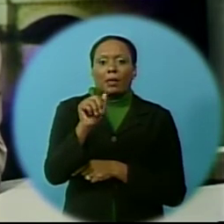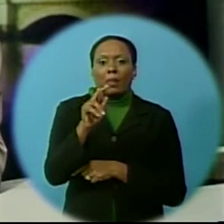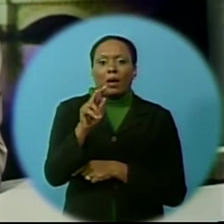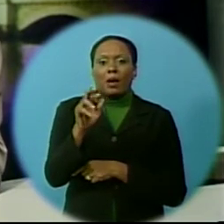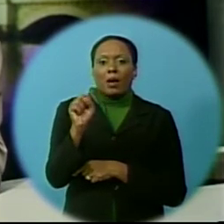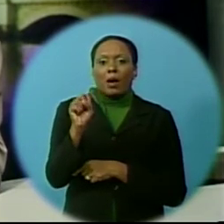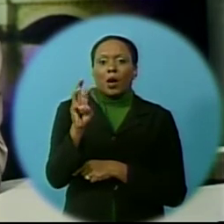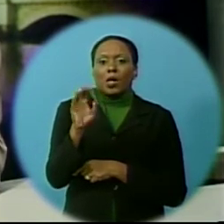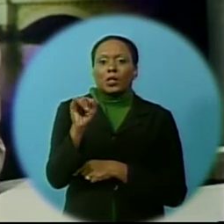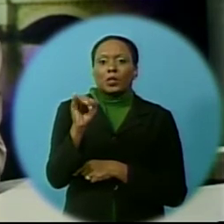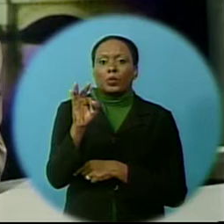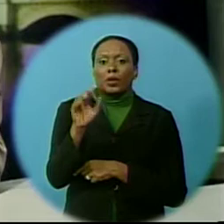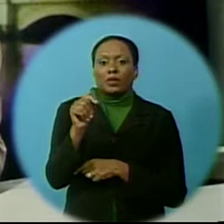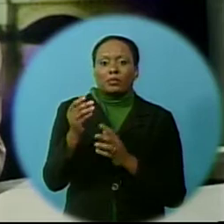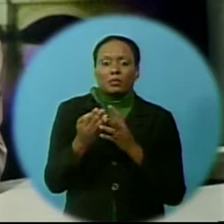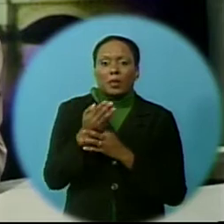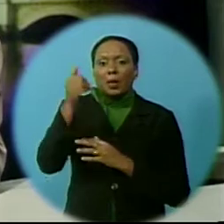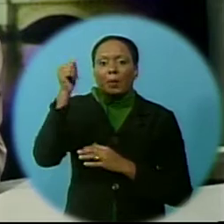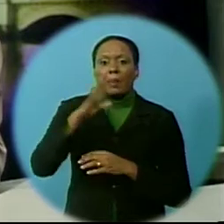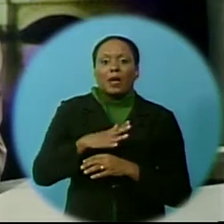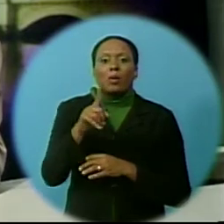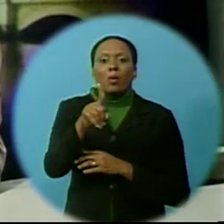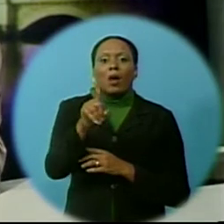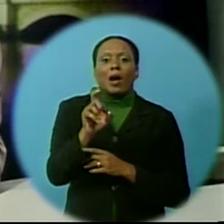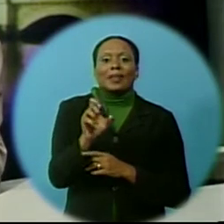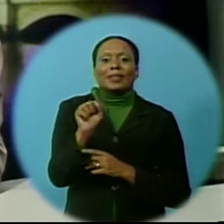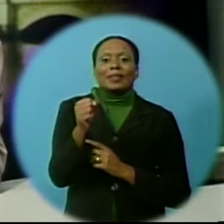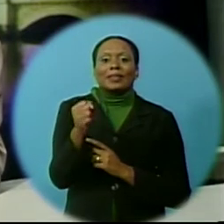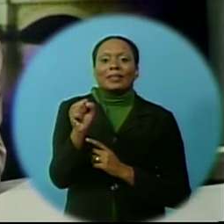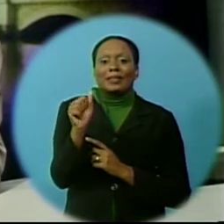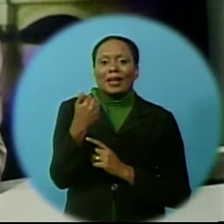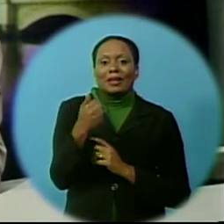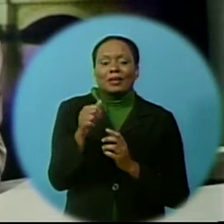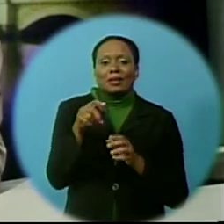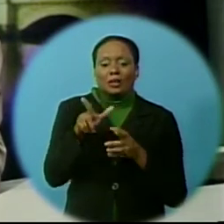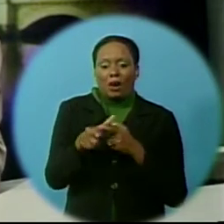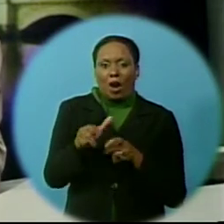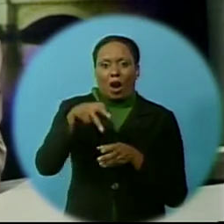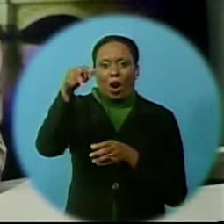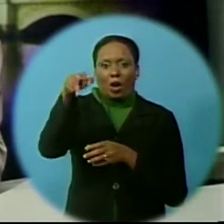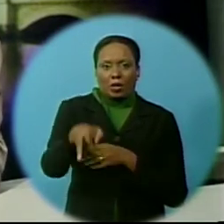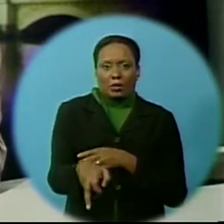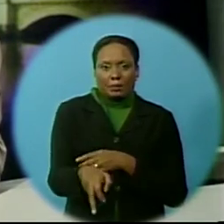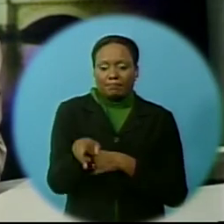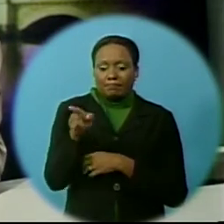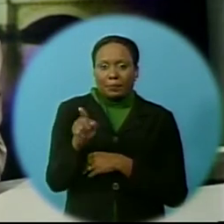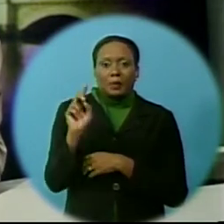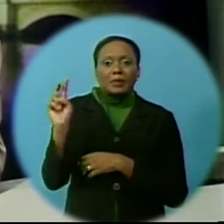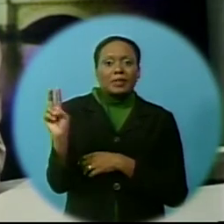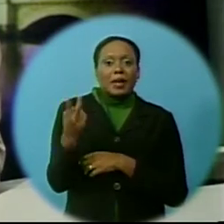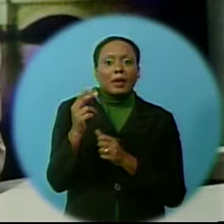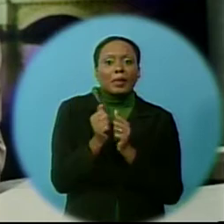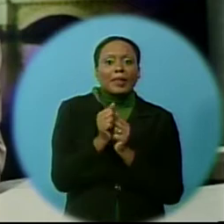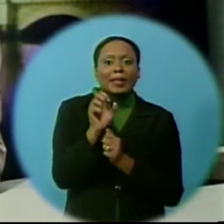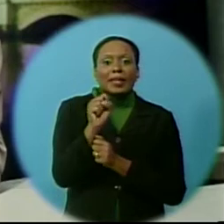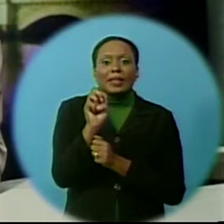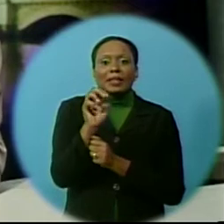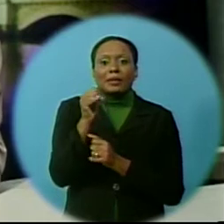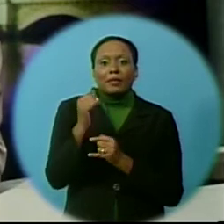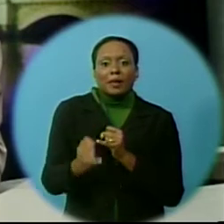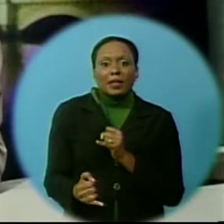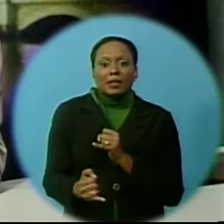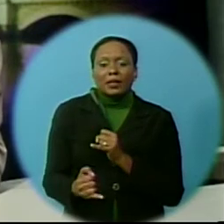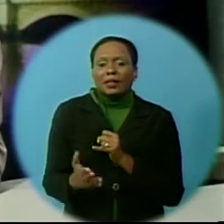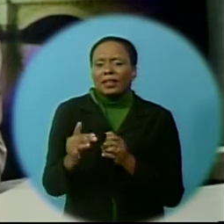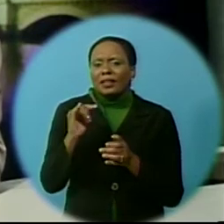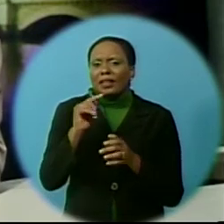Gregmar Swift is into the final of the men's 110-meter hurdles. He was first in the second semi-final in 13.62 seconds, and that is